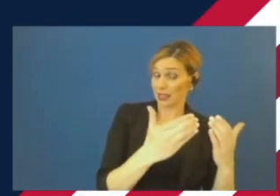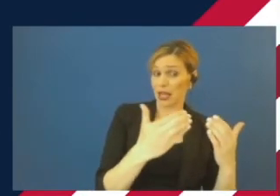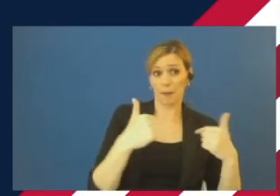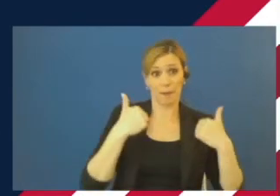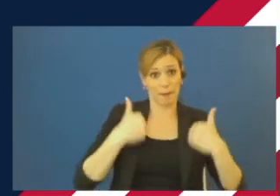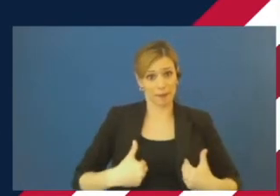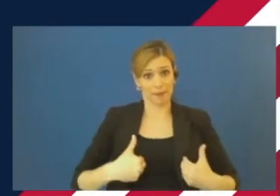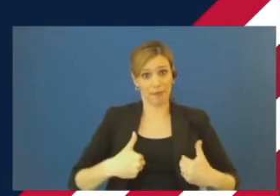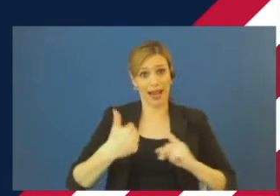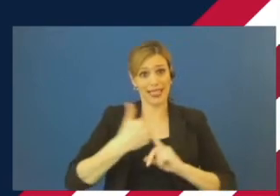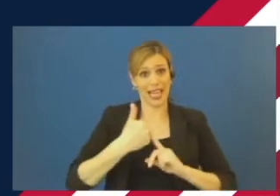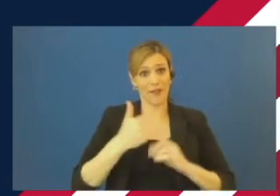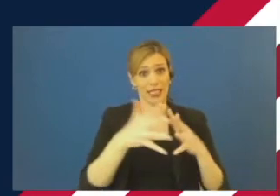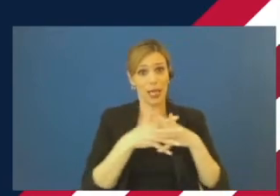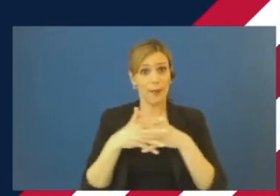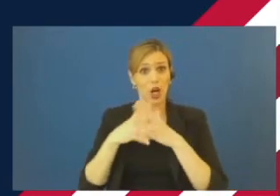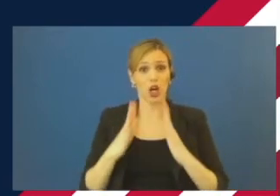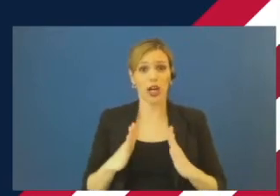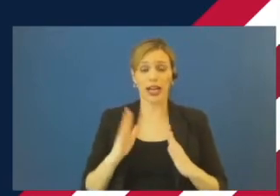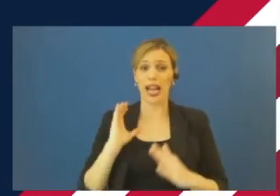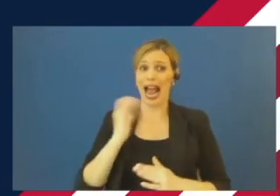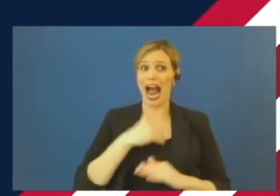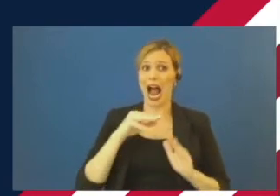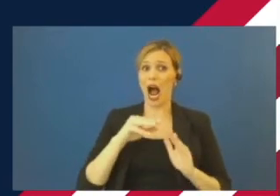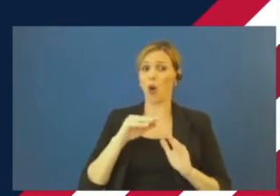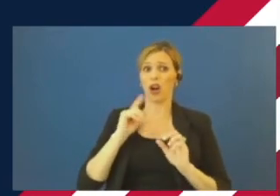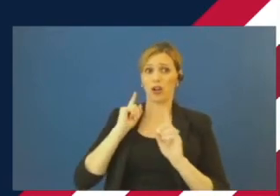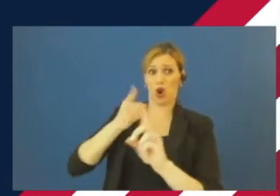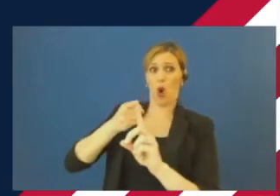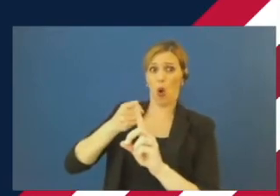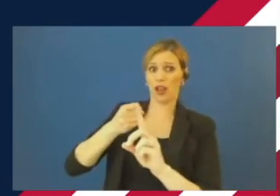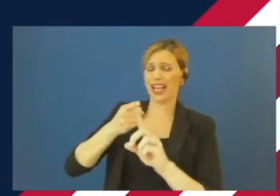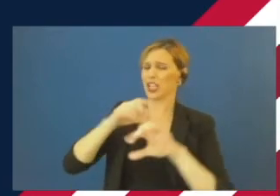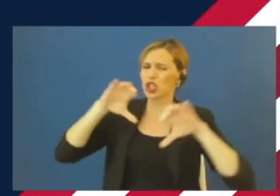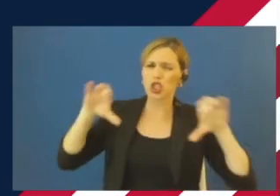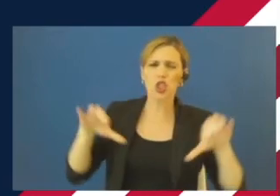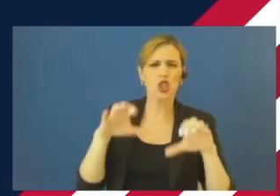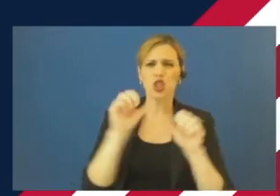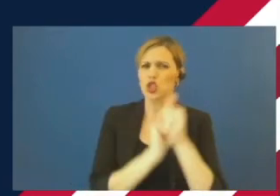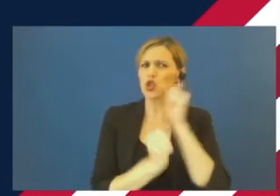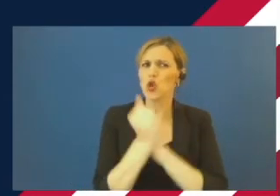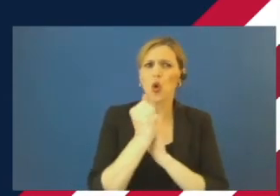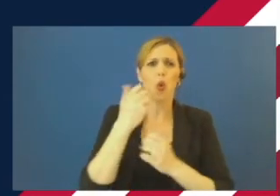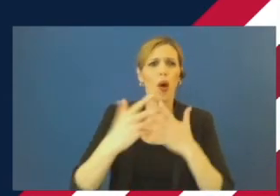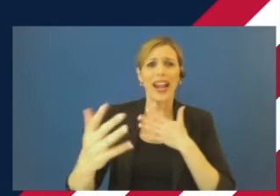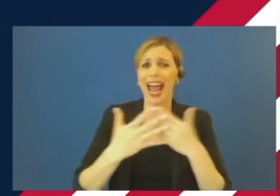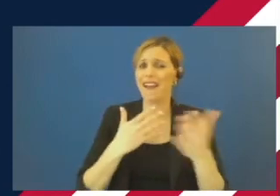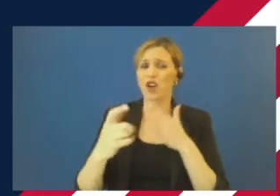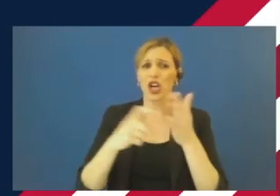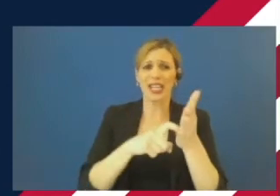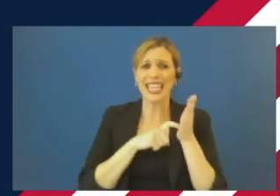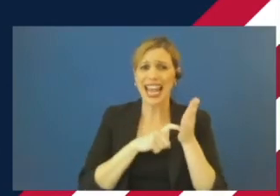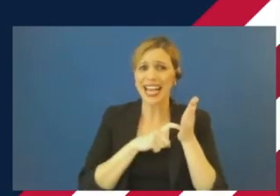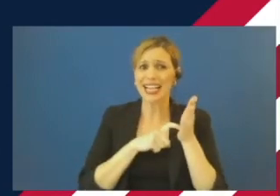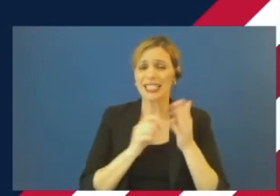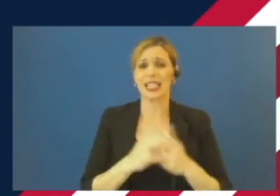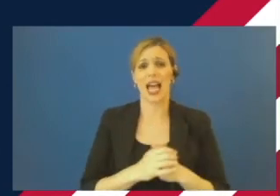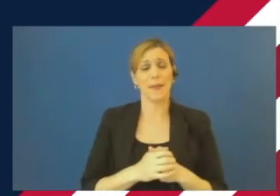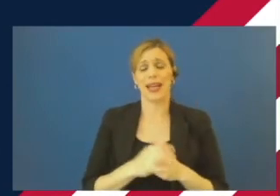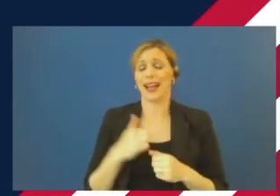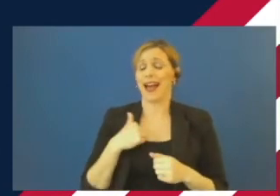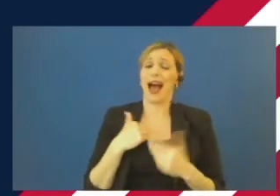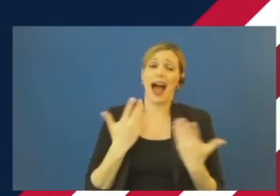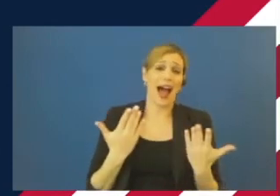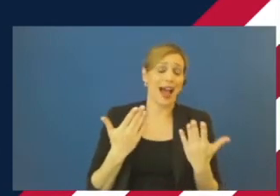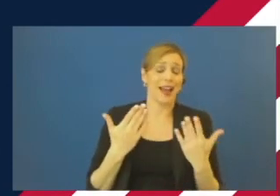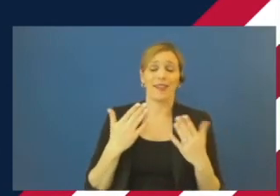in the union, our motto is to do whatever it takes. And we've done that. I've been on strike. I've committed civil disobedience. I've sat in the